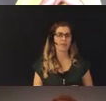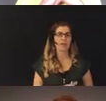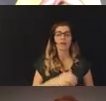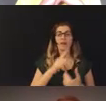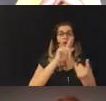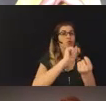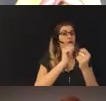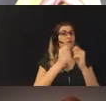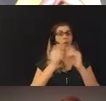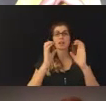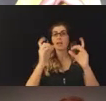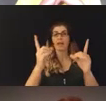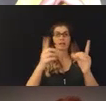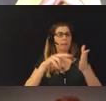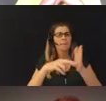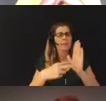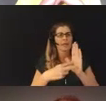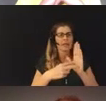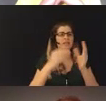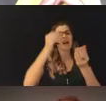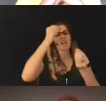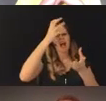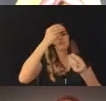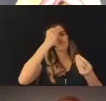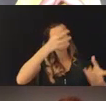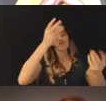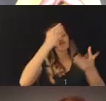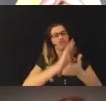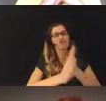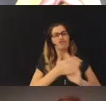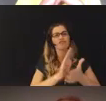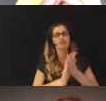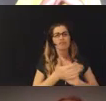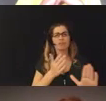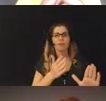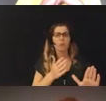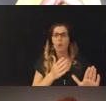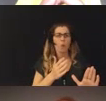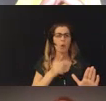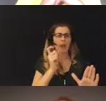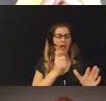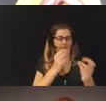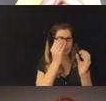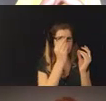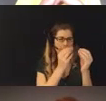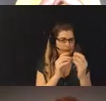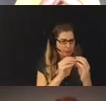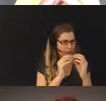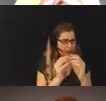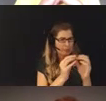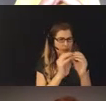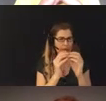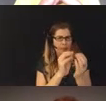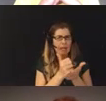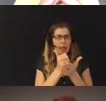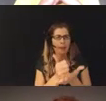Transformative education isn't a transfer of knowledge approach. It's something that's mutually discovered through critical dialogue and questioning that centers around students'